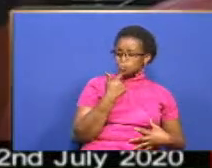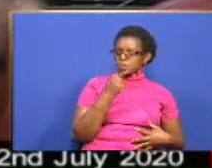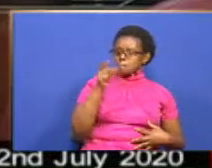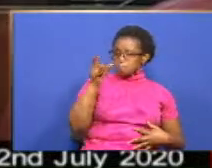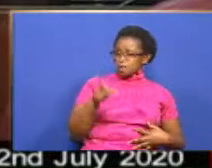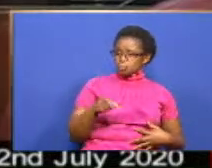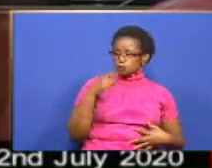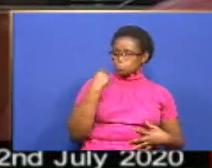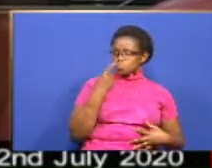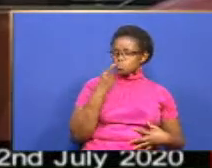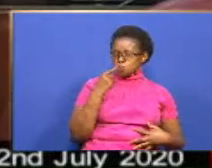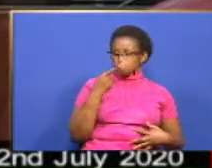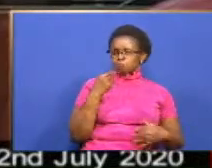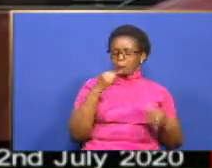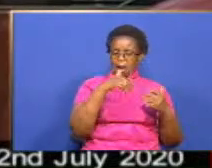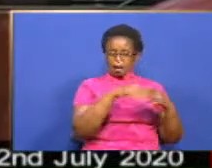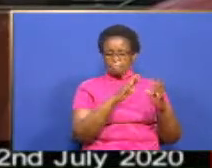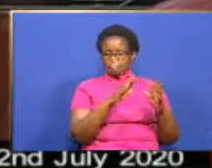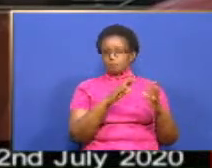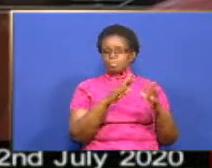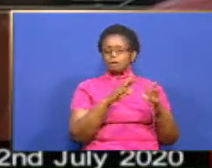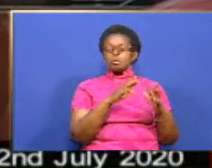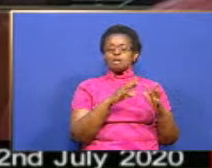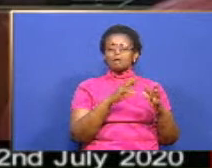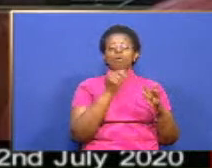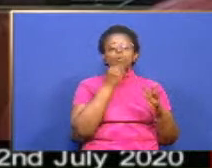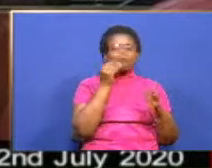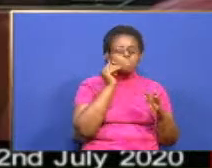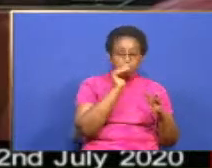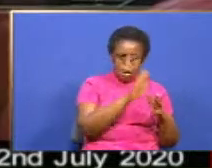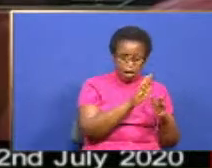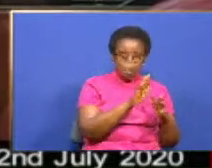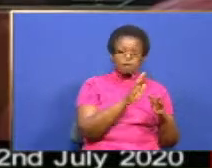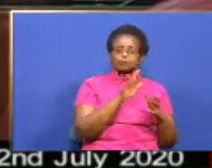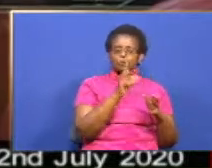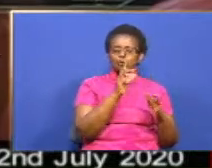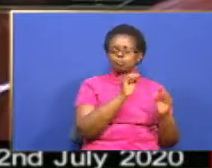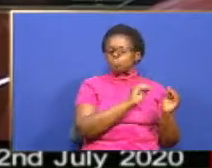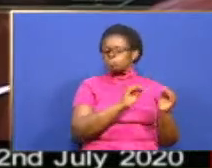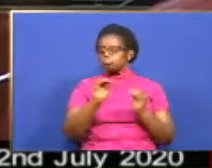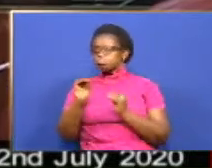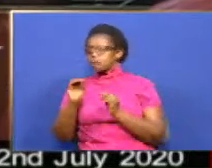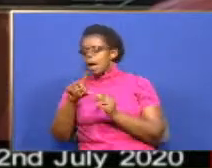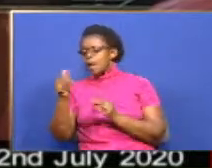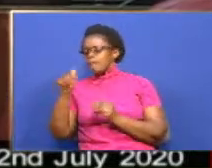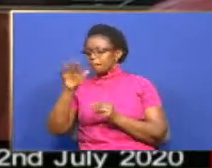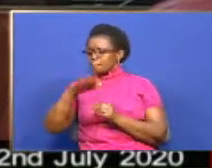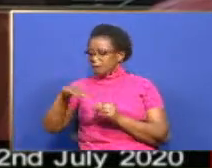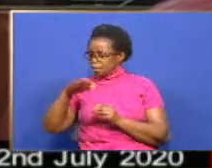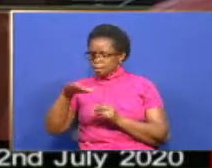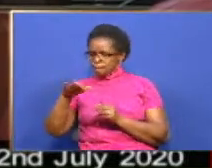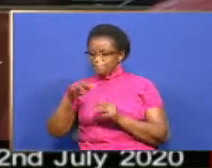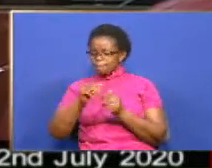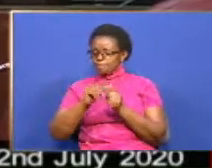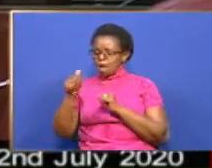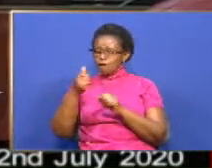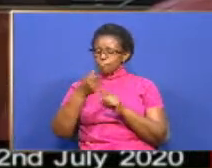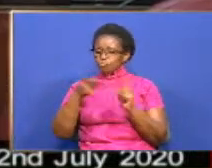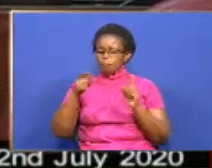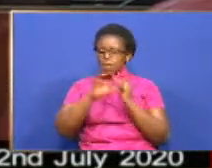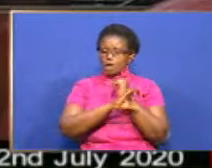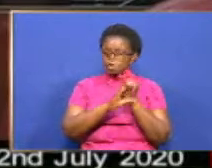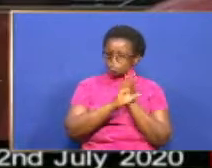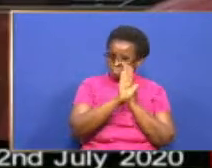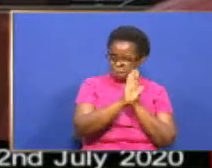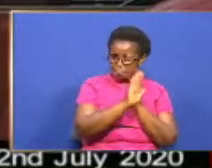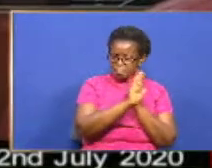been compelled to leave his or her place of habitual residence in order to seek refuge in another place outside his or her country of origin or